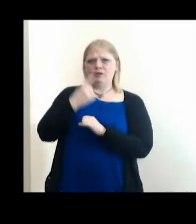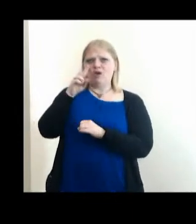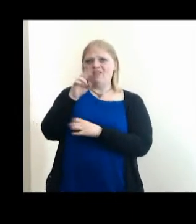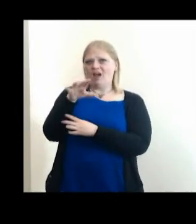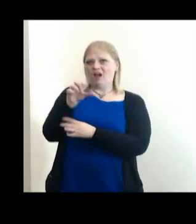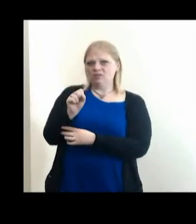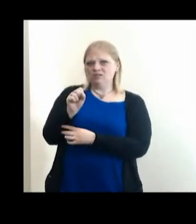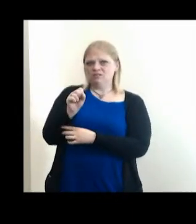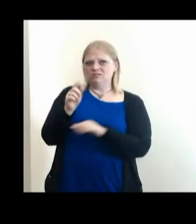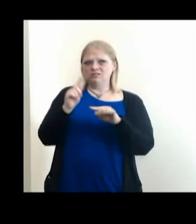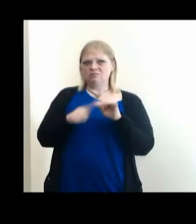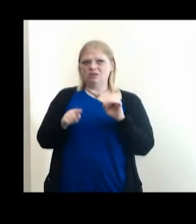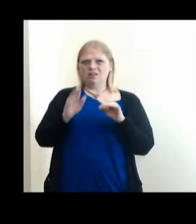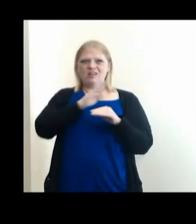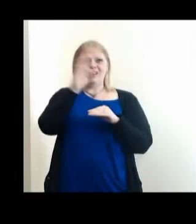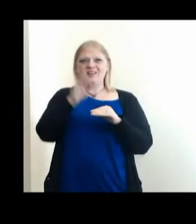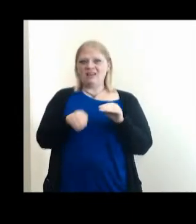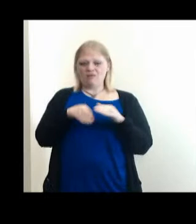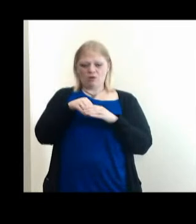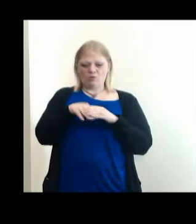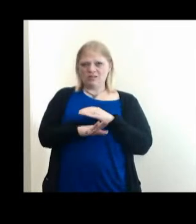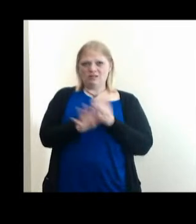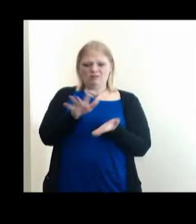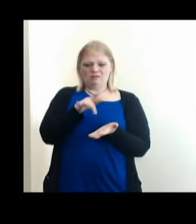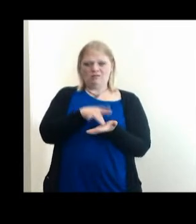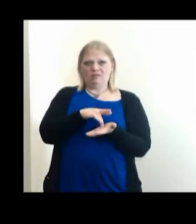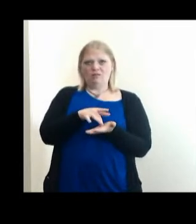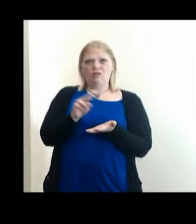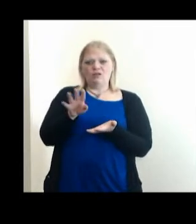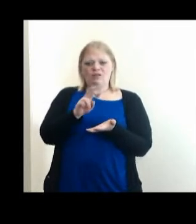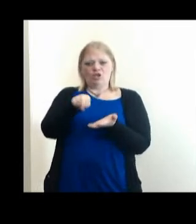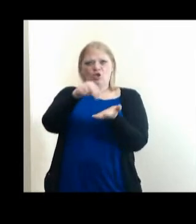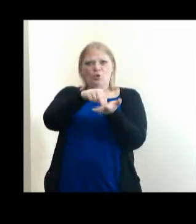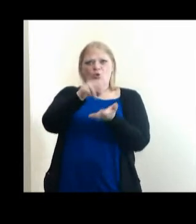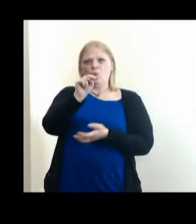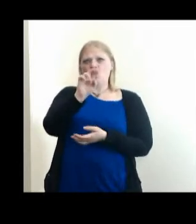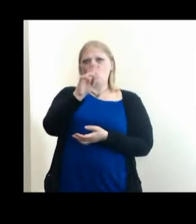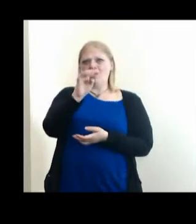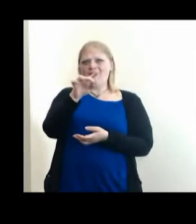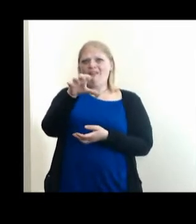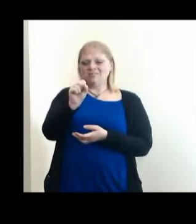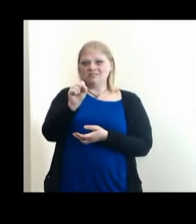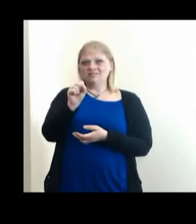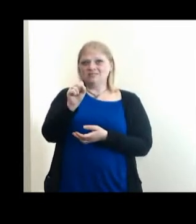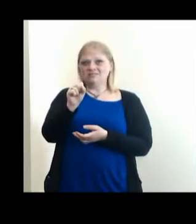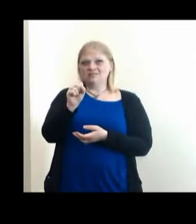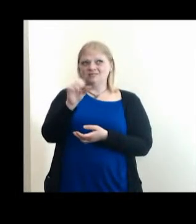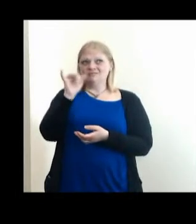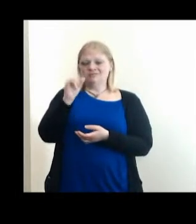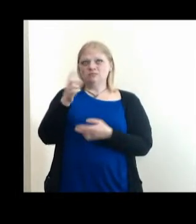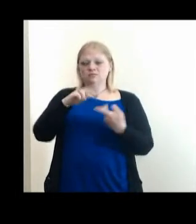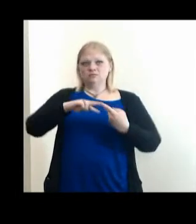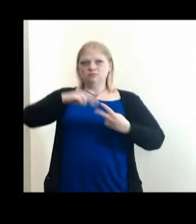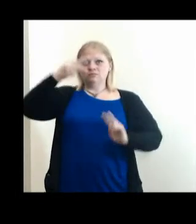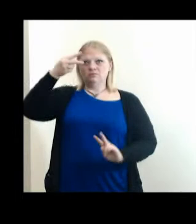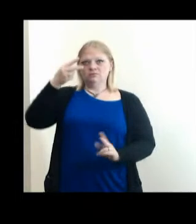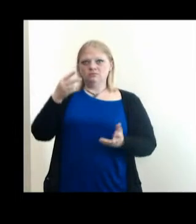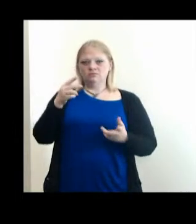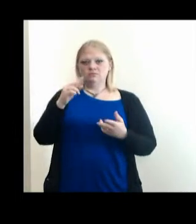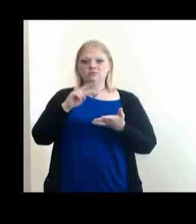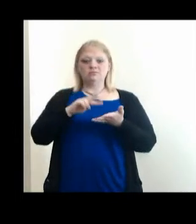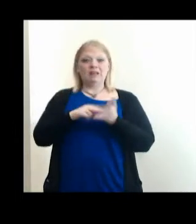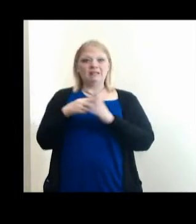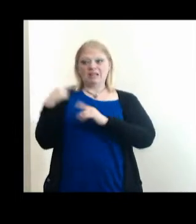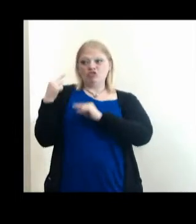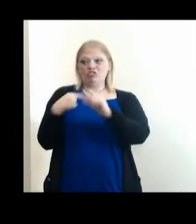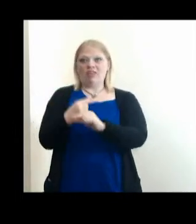the material never enters the nucleus of the cell, which is where our DNA is kept. This means the genetic material in the